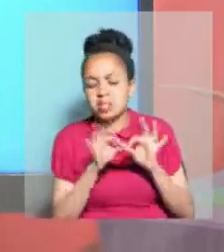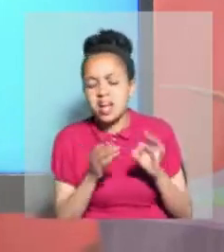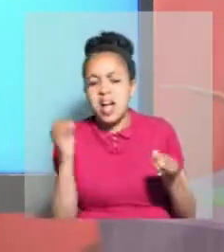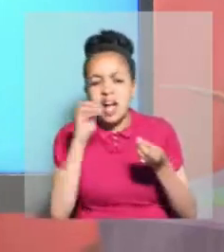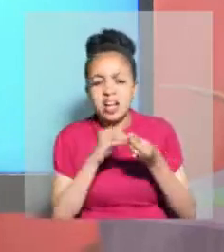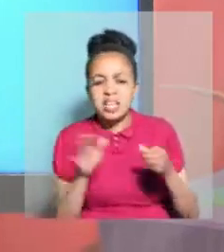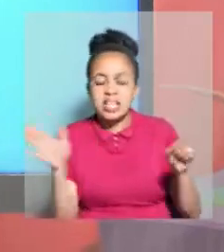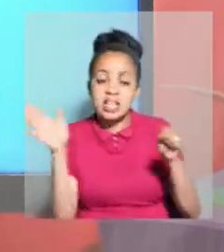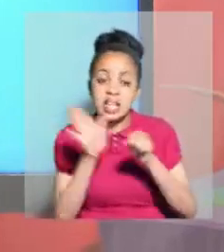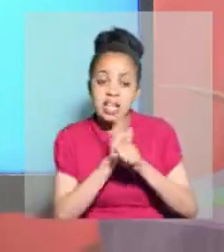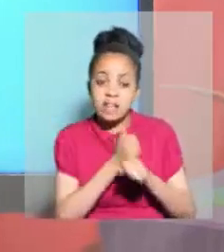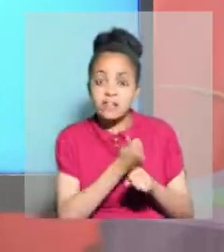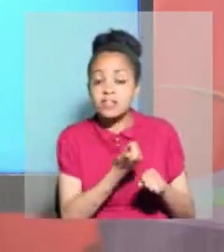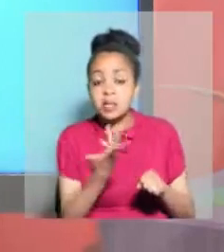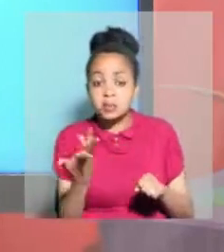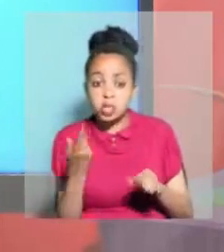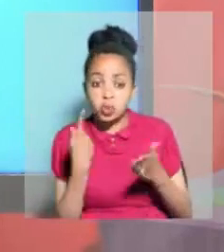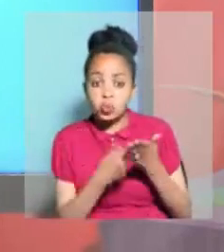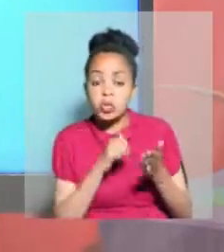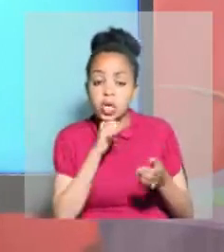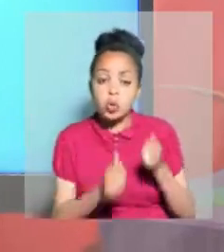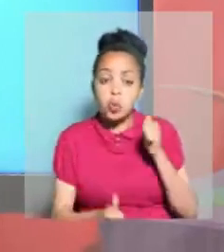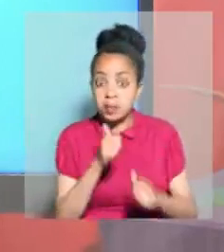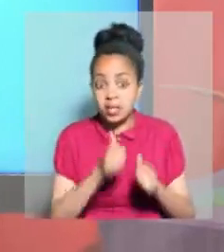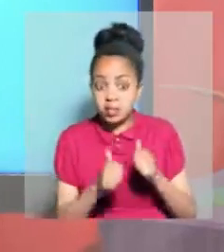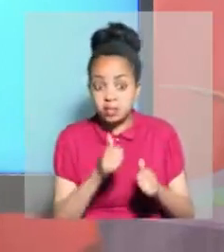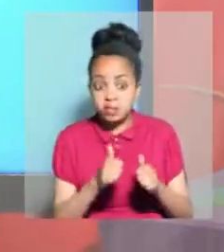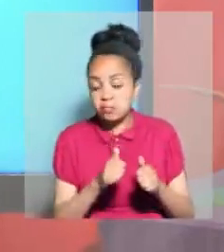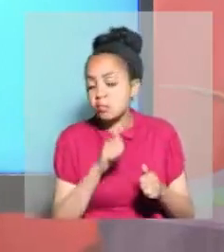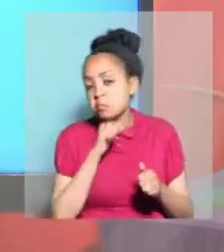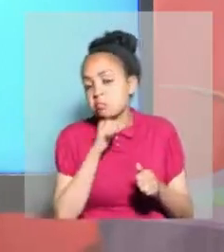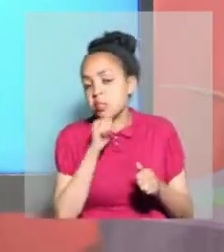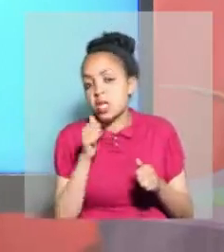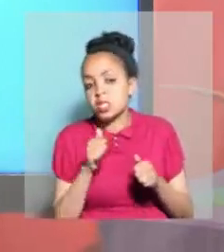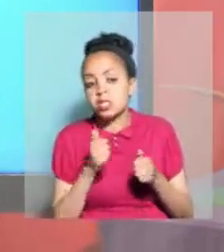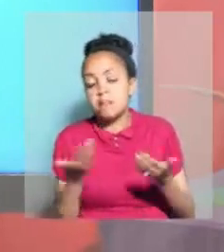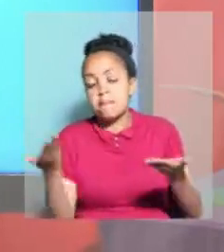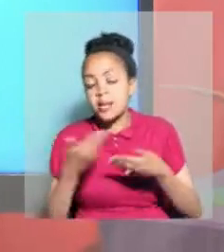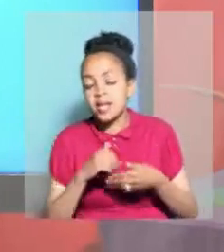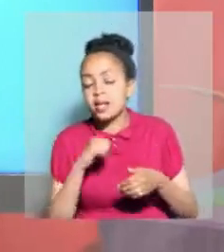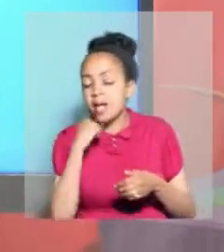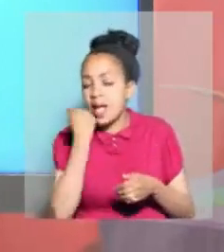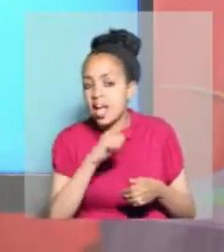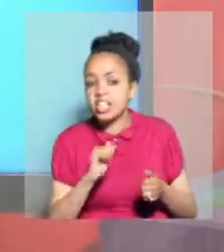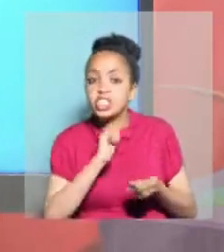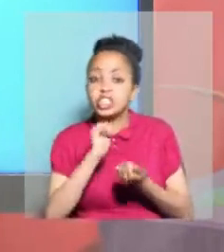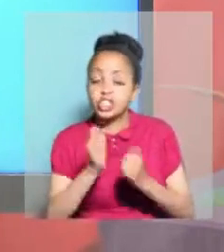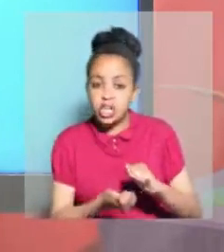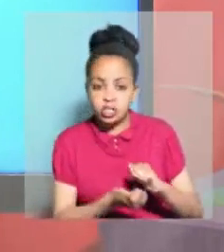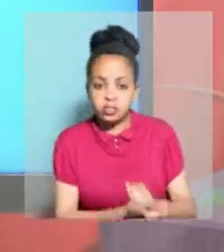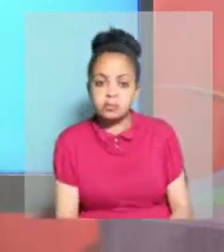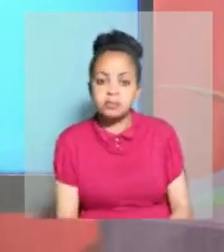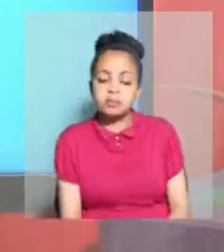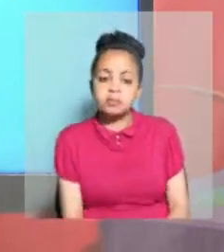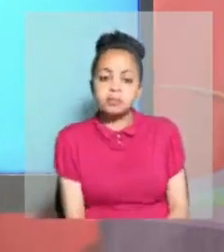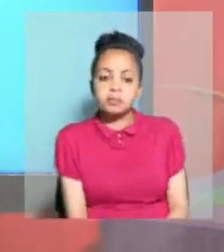Adding enough substrate to that of this non-competitive inhibitor doesn't matter. It doesn't bring any change.